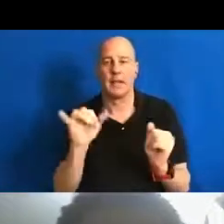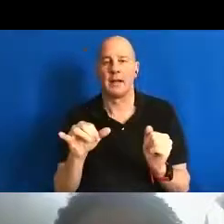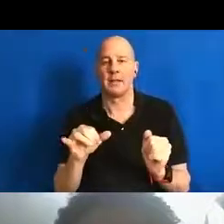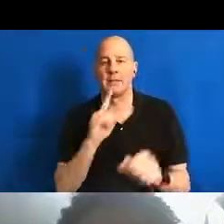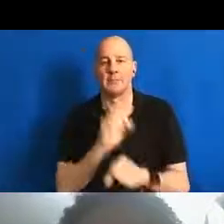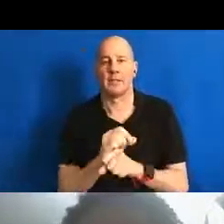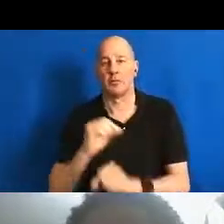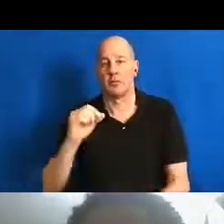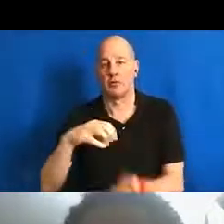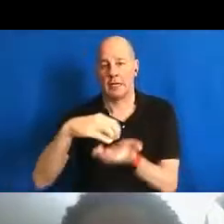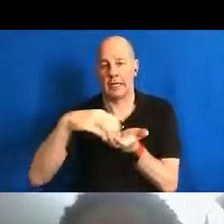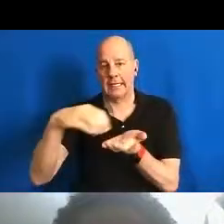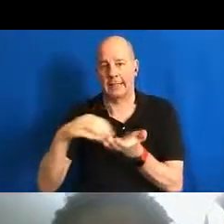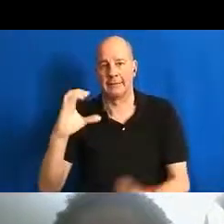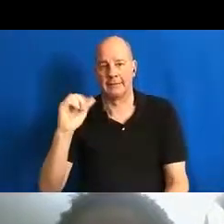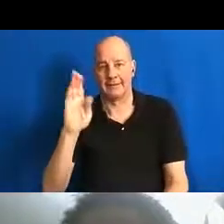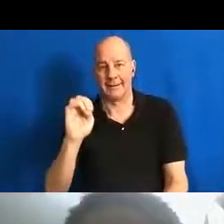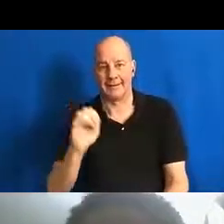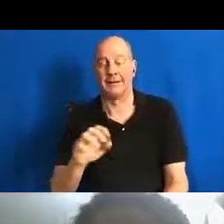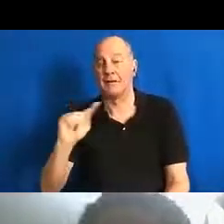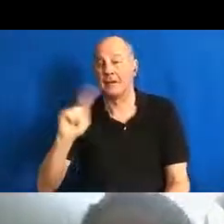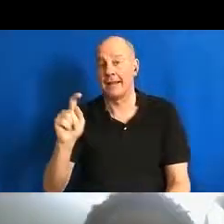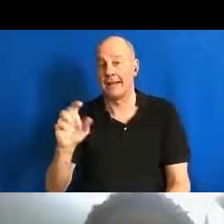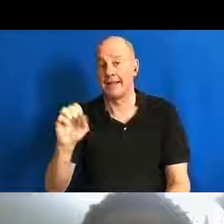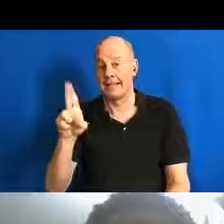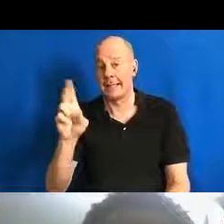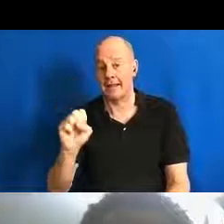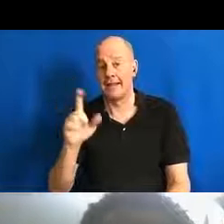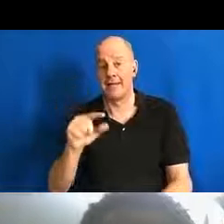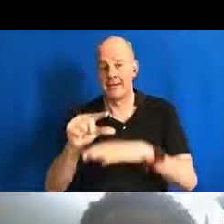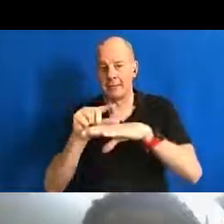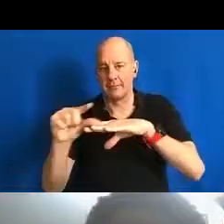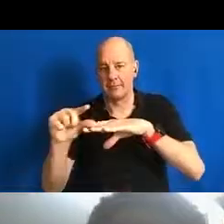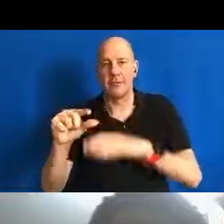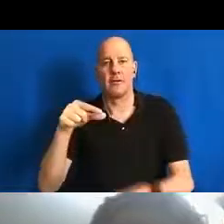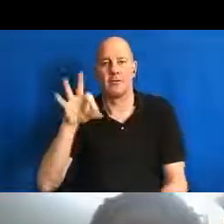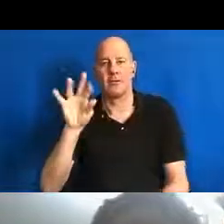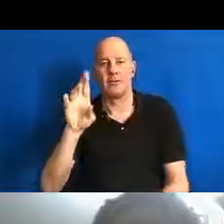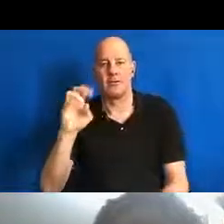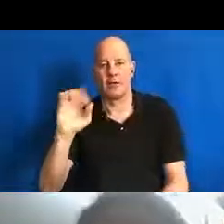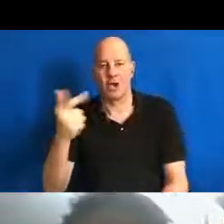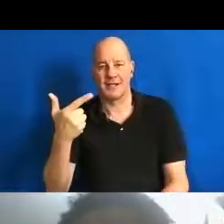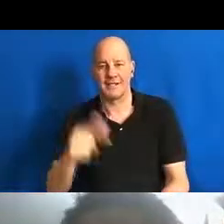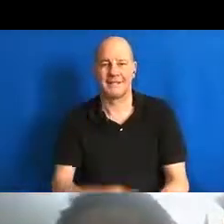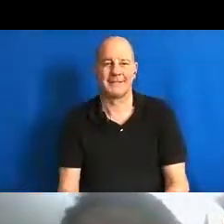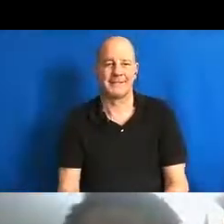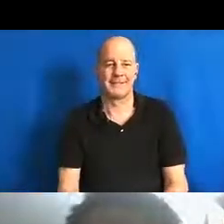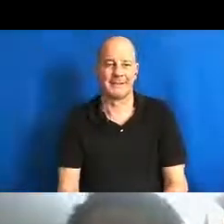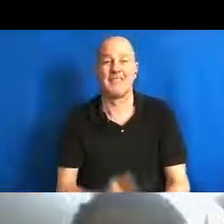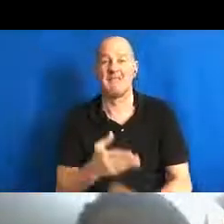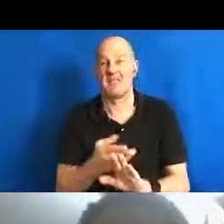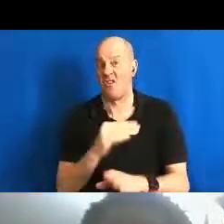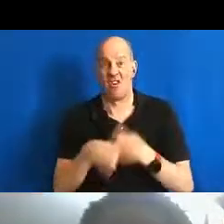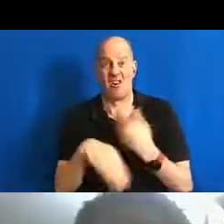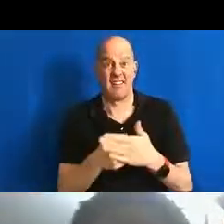cake. The tax status that you choose will be the frosting you put on top of the cake. And before all of that even